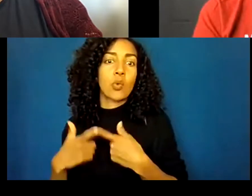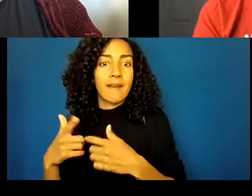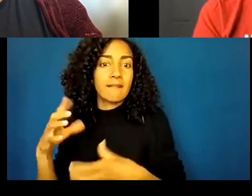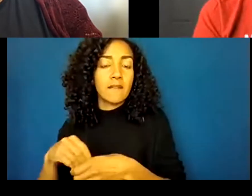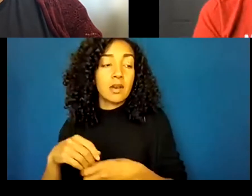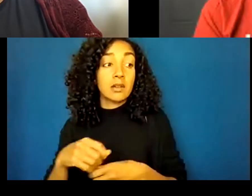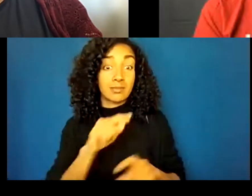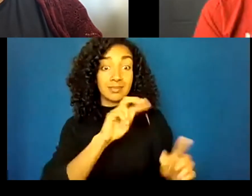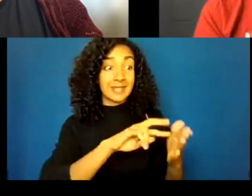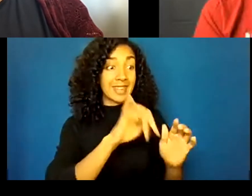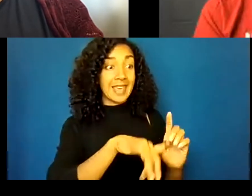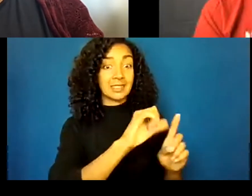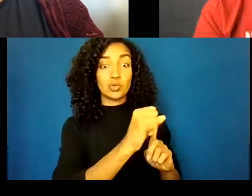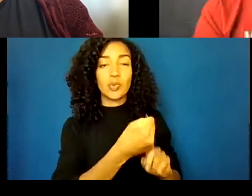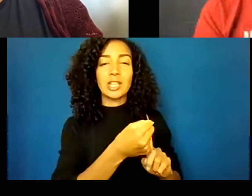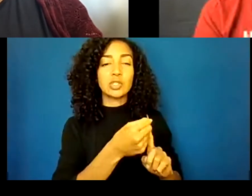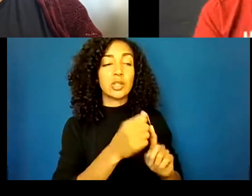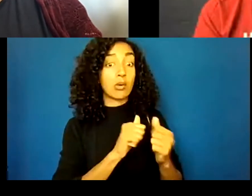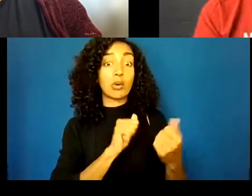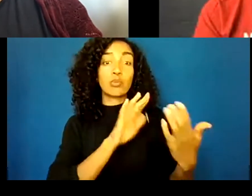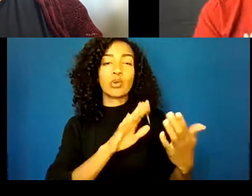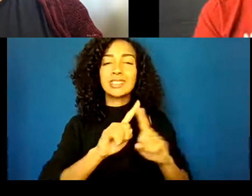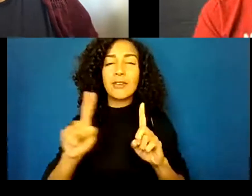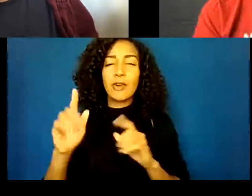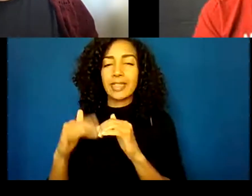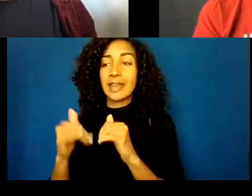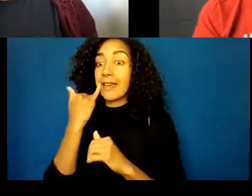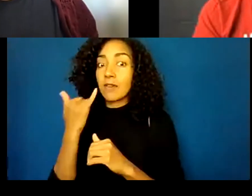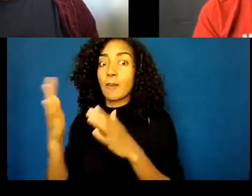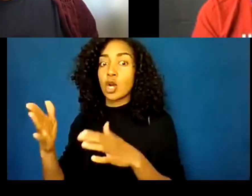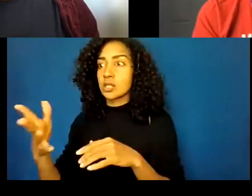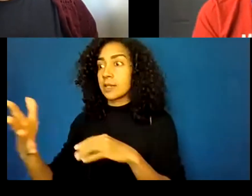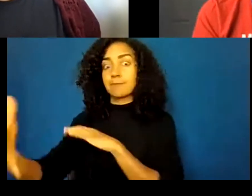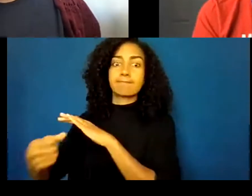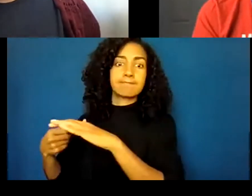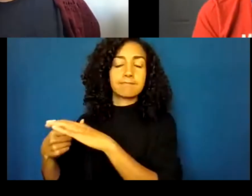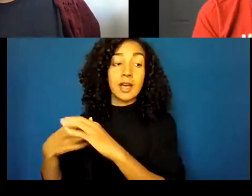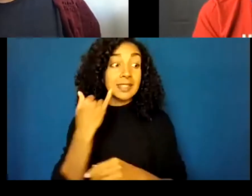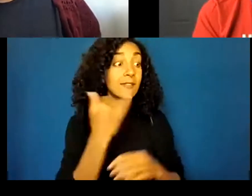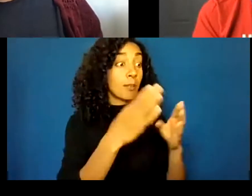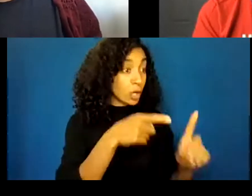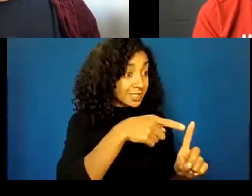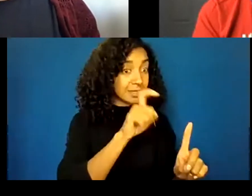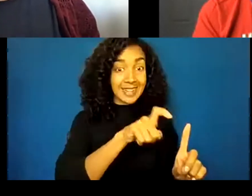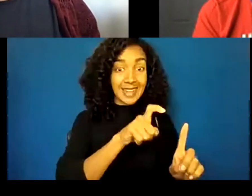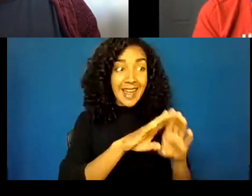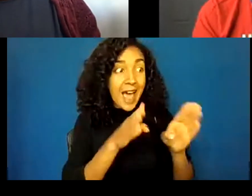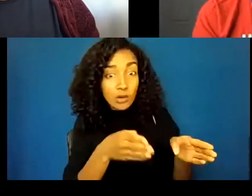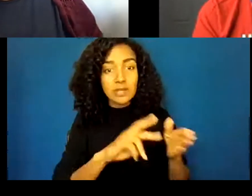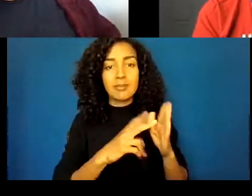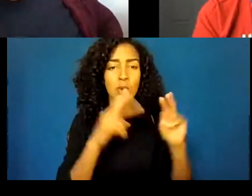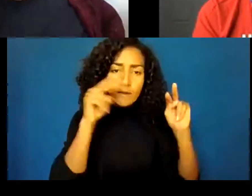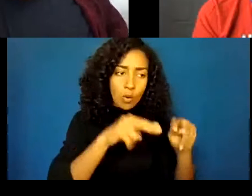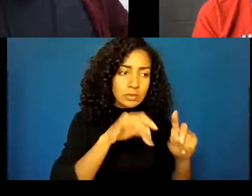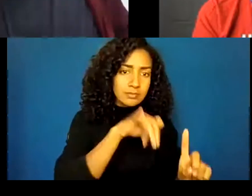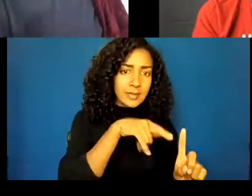if someone is being trafficked, right? Because if someone is needing somewhere to live, we're going to begin to look at that stability that they need